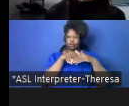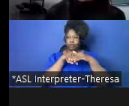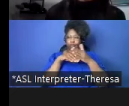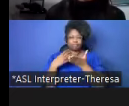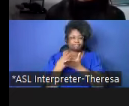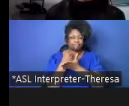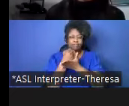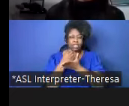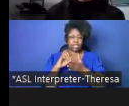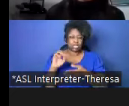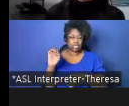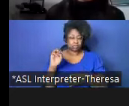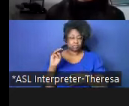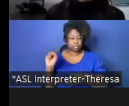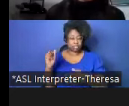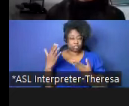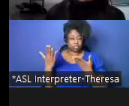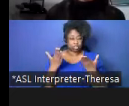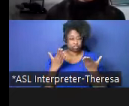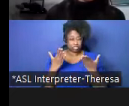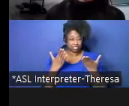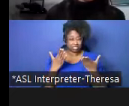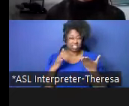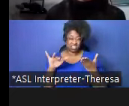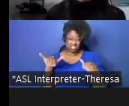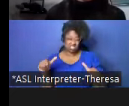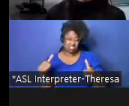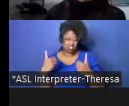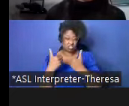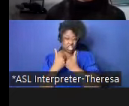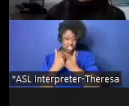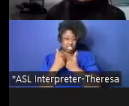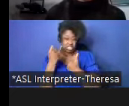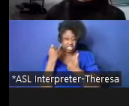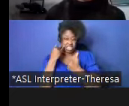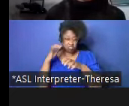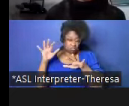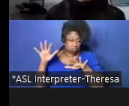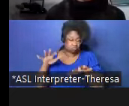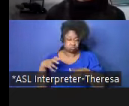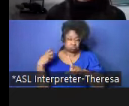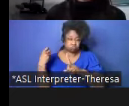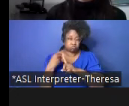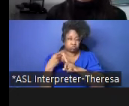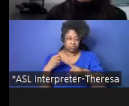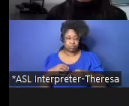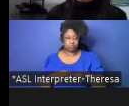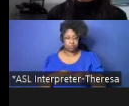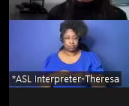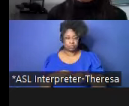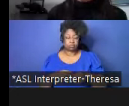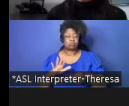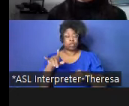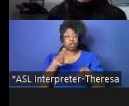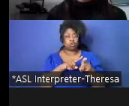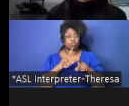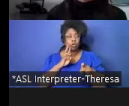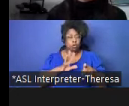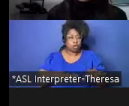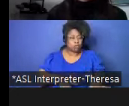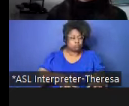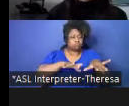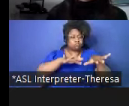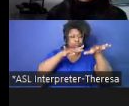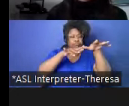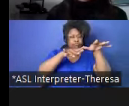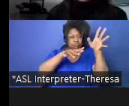is really challenging in those types of situations. Also, from a drainage perspective, trying